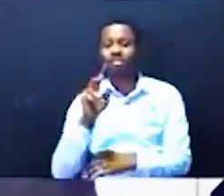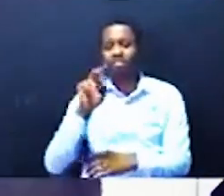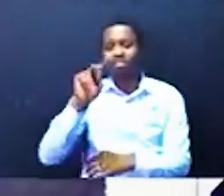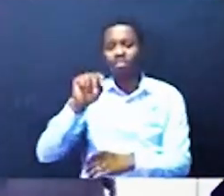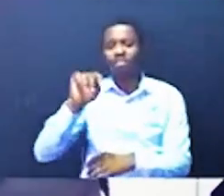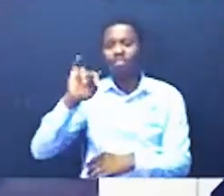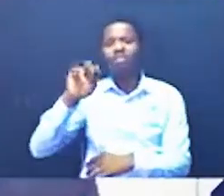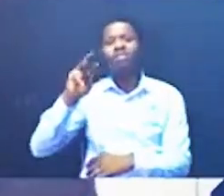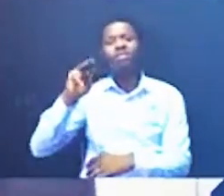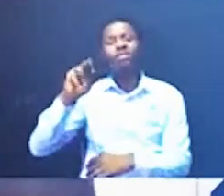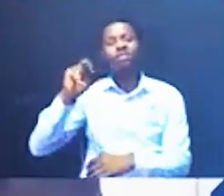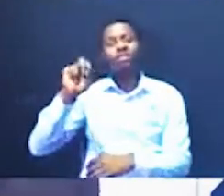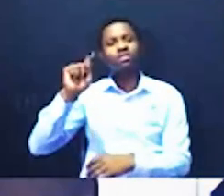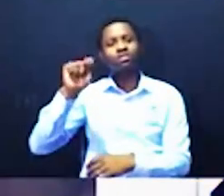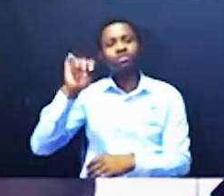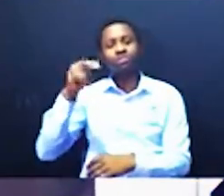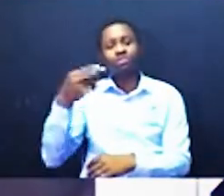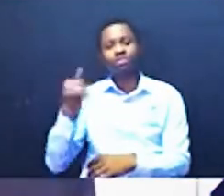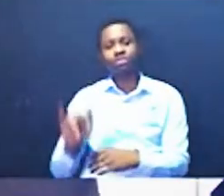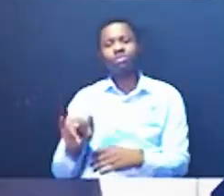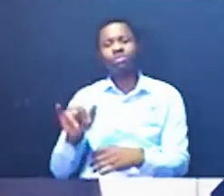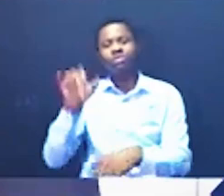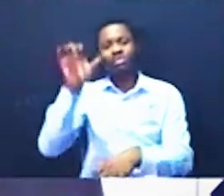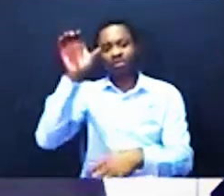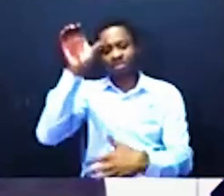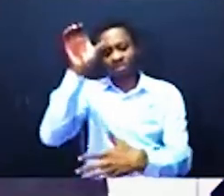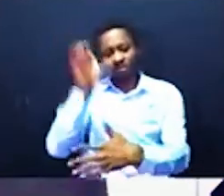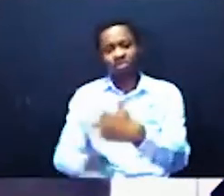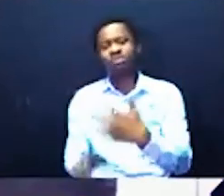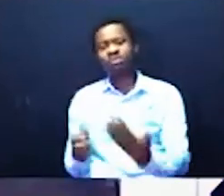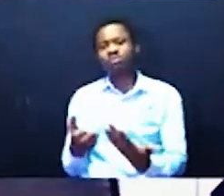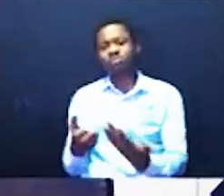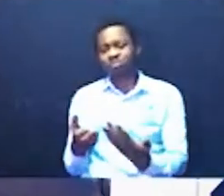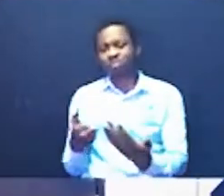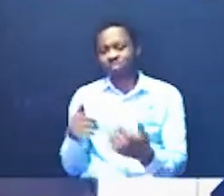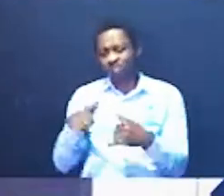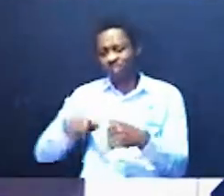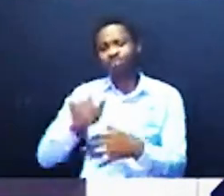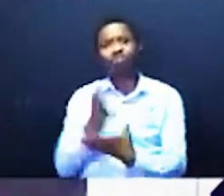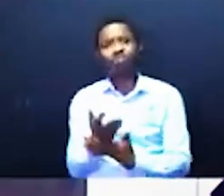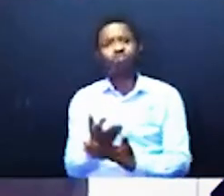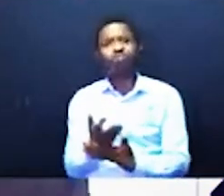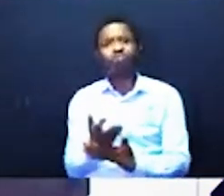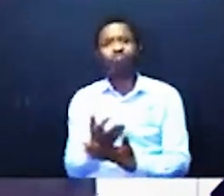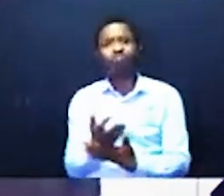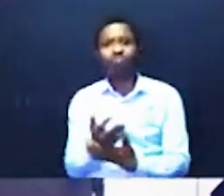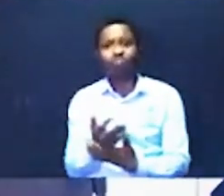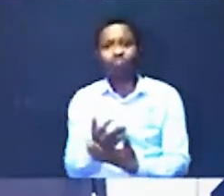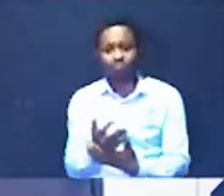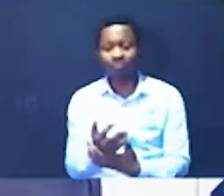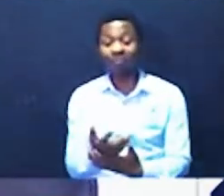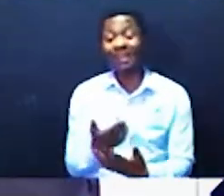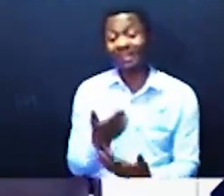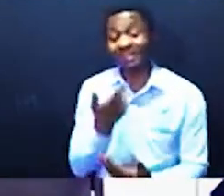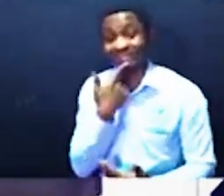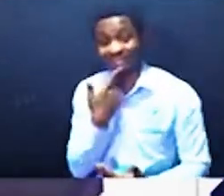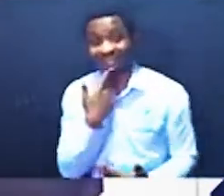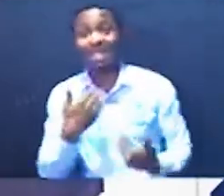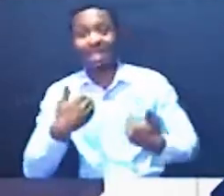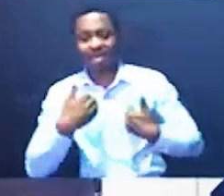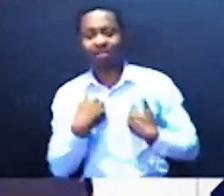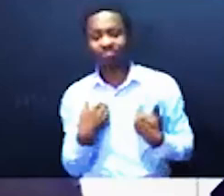See, I'm saying that there could be offenses here